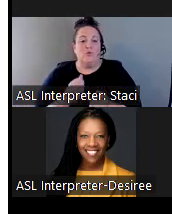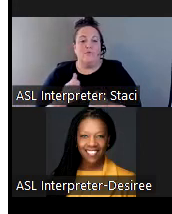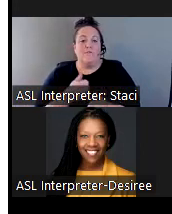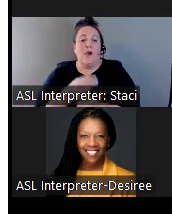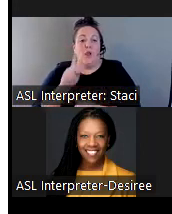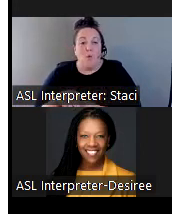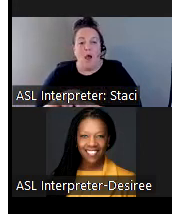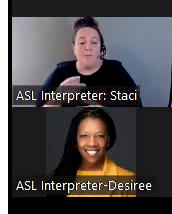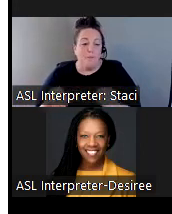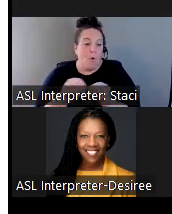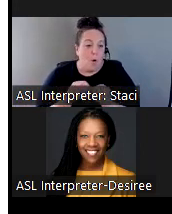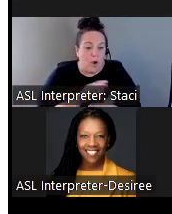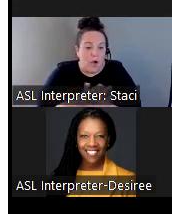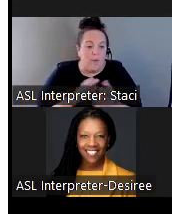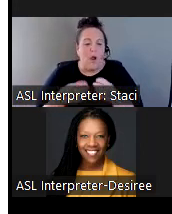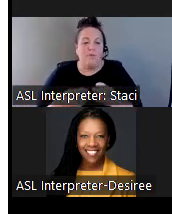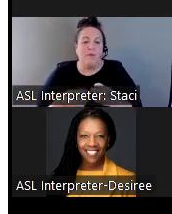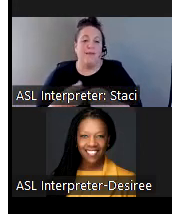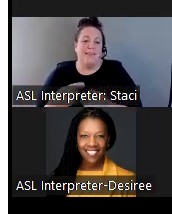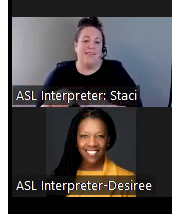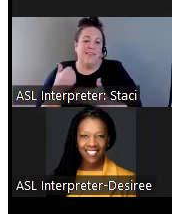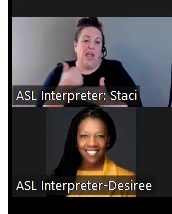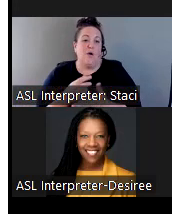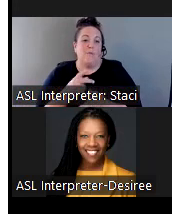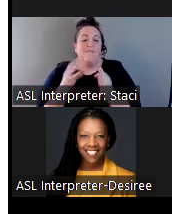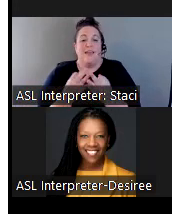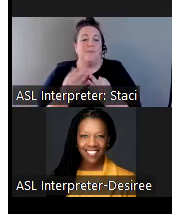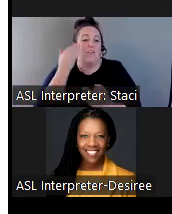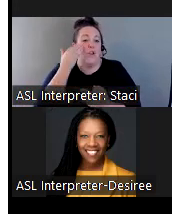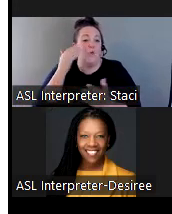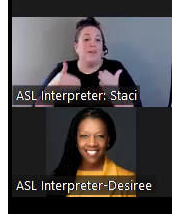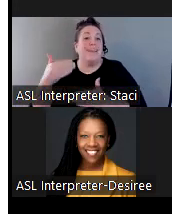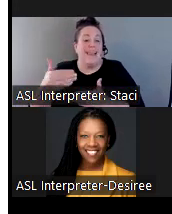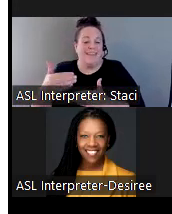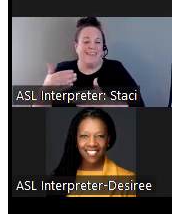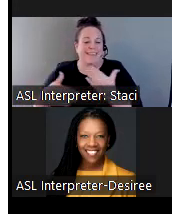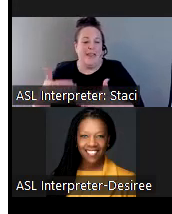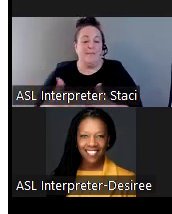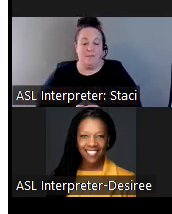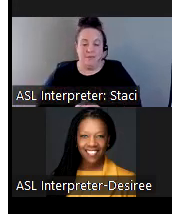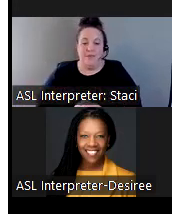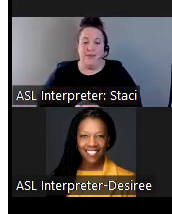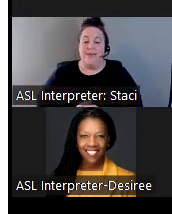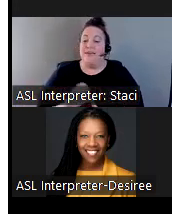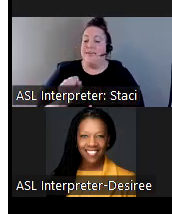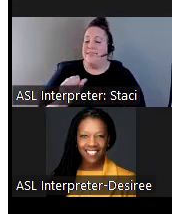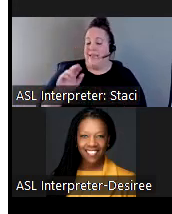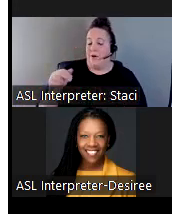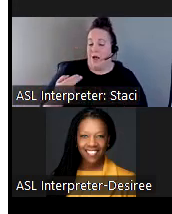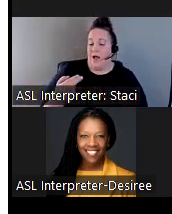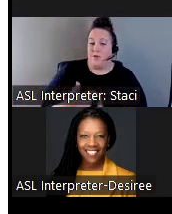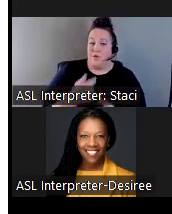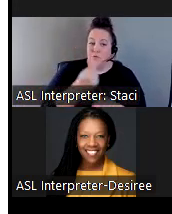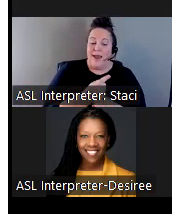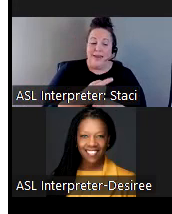please provide it to them because it helps that family know what the next steps are. Sarah's right, we get a lot of text messages and things